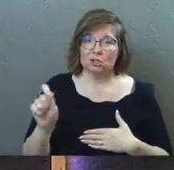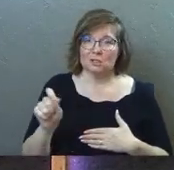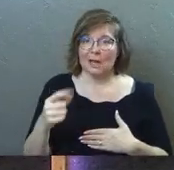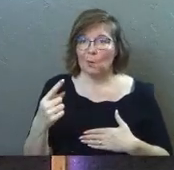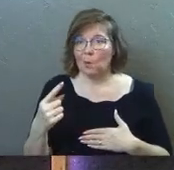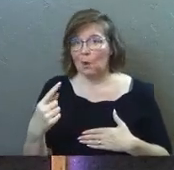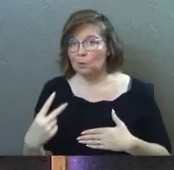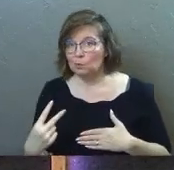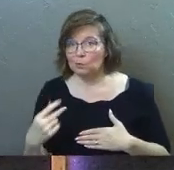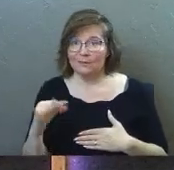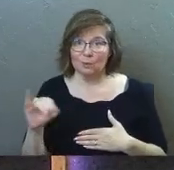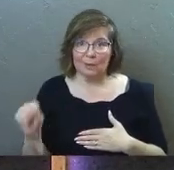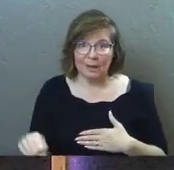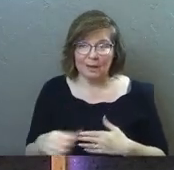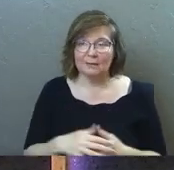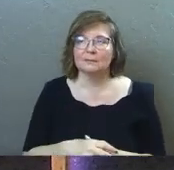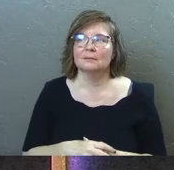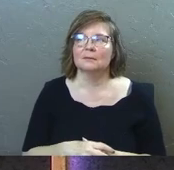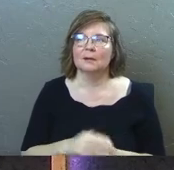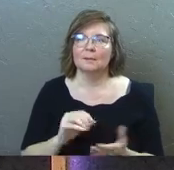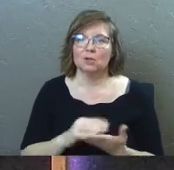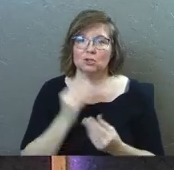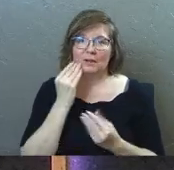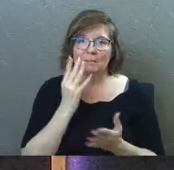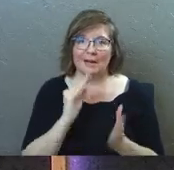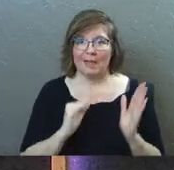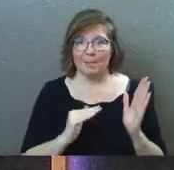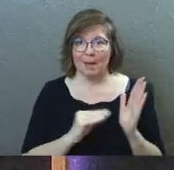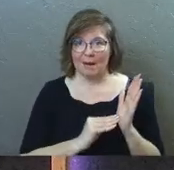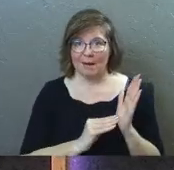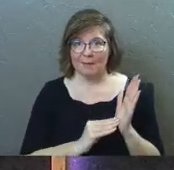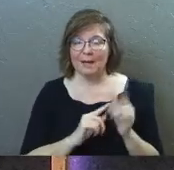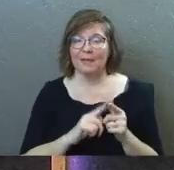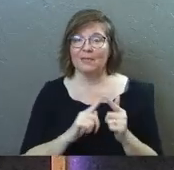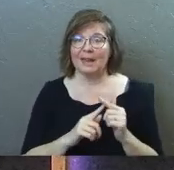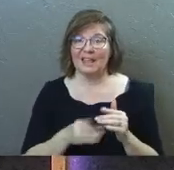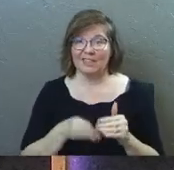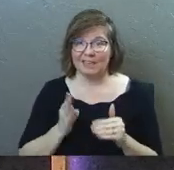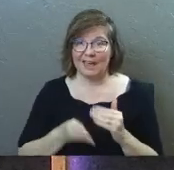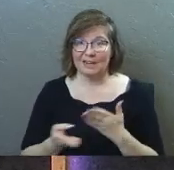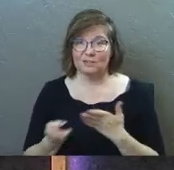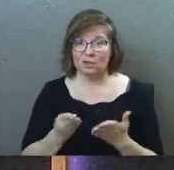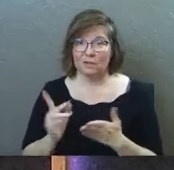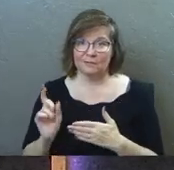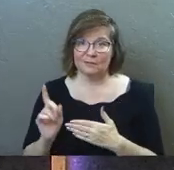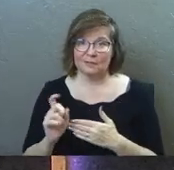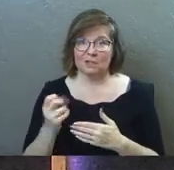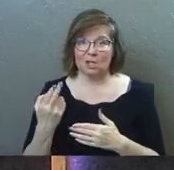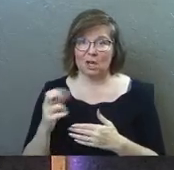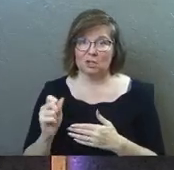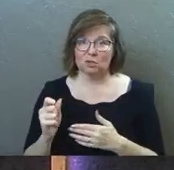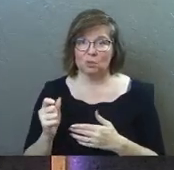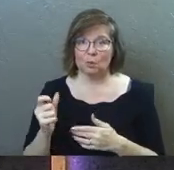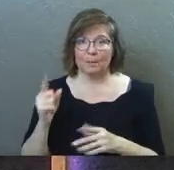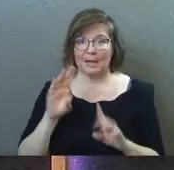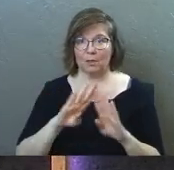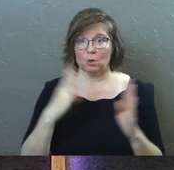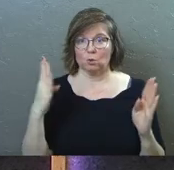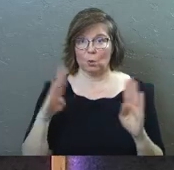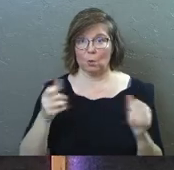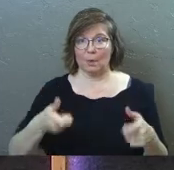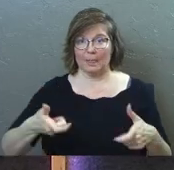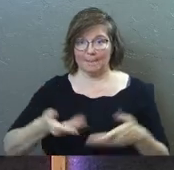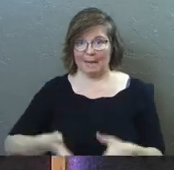one or two of those if you can. Put your information at the bottom, and then at the very end of the service, our ushers are going to be at the back door